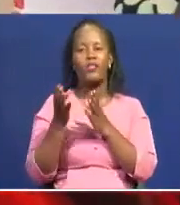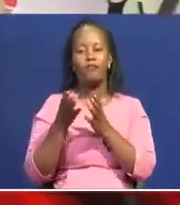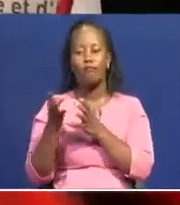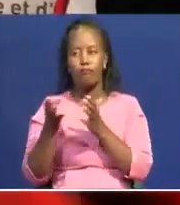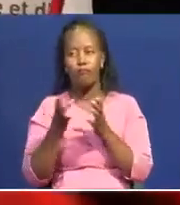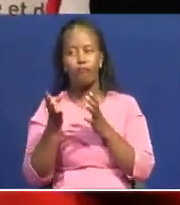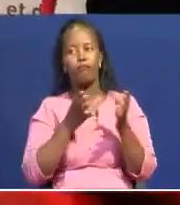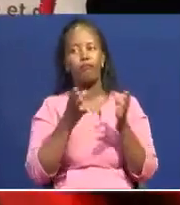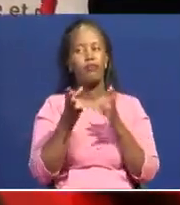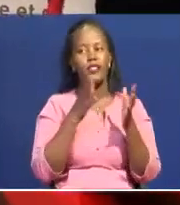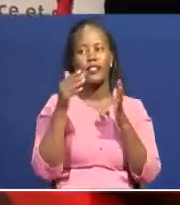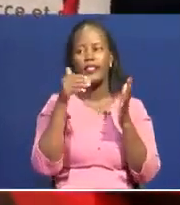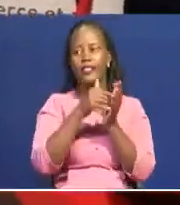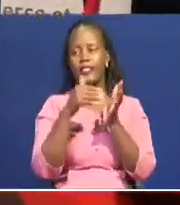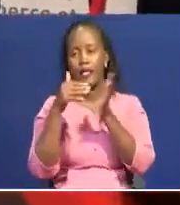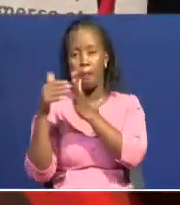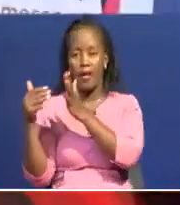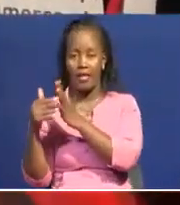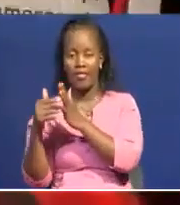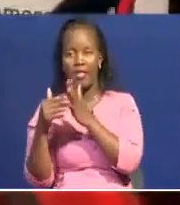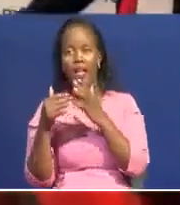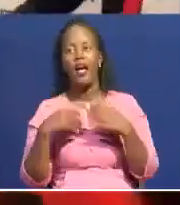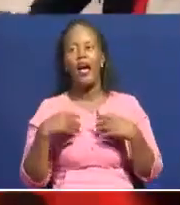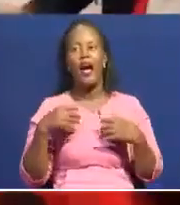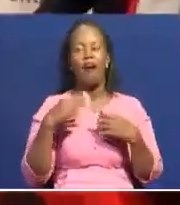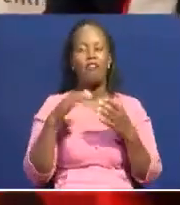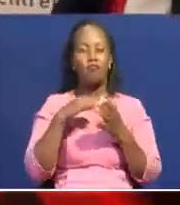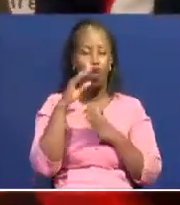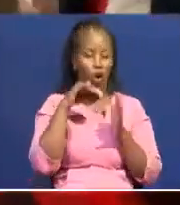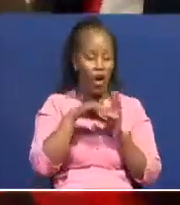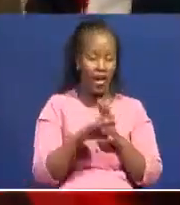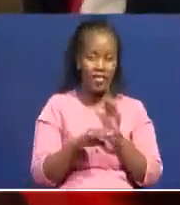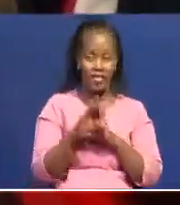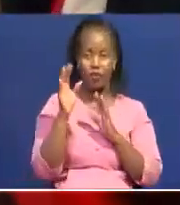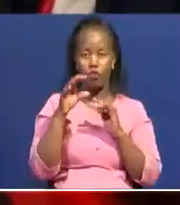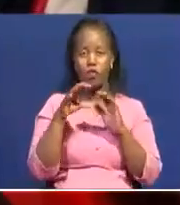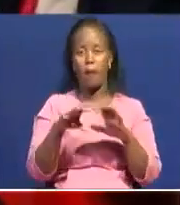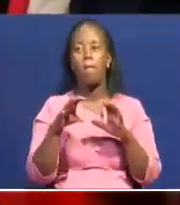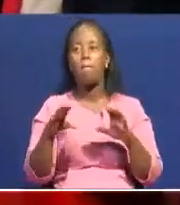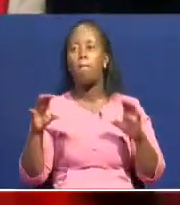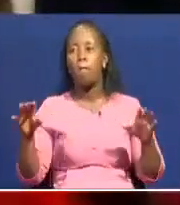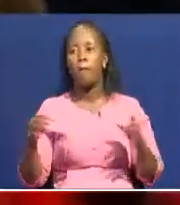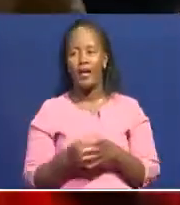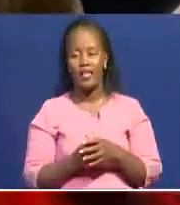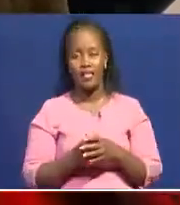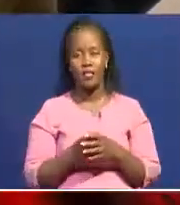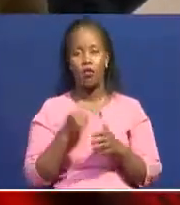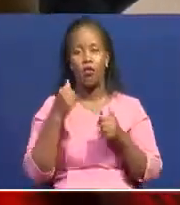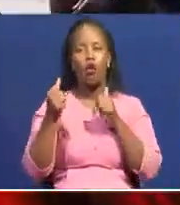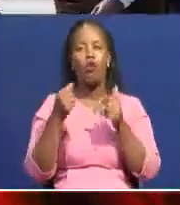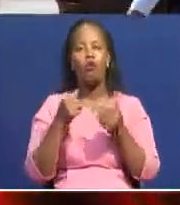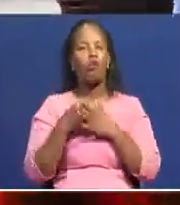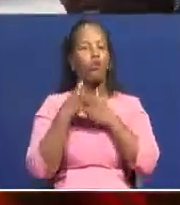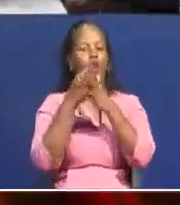barriers facilitates easier penetration into the DRC market, potentially accessing up to 300